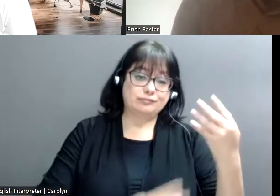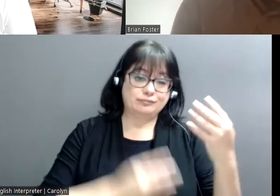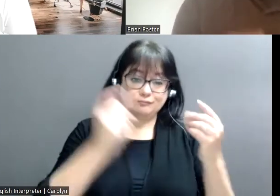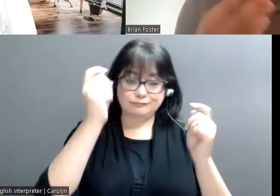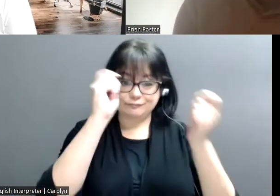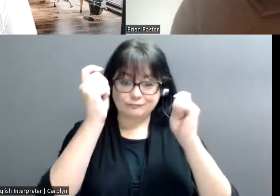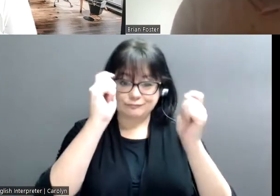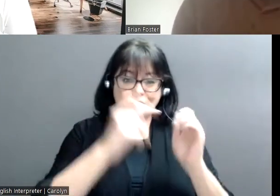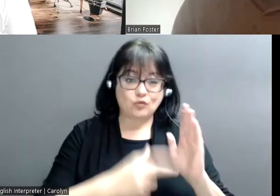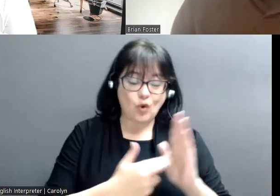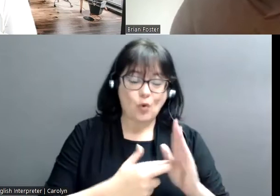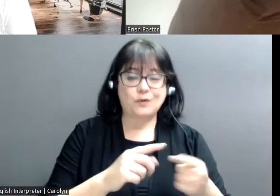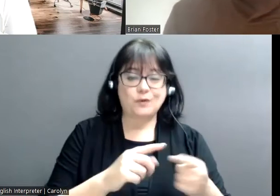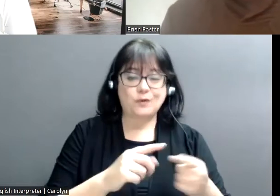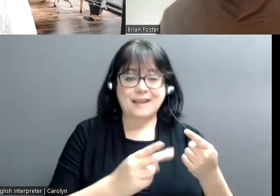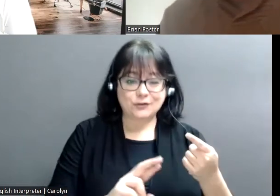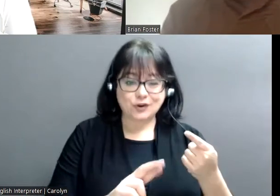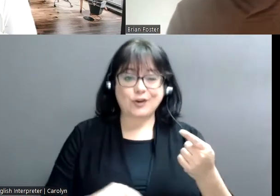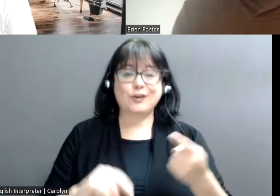your own HR, your own